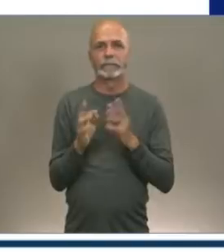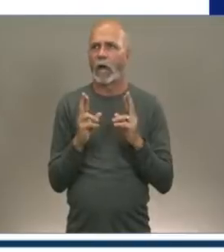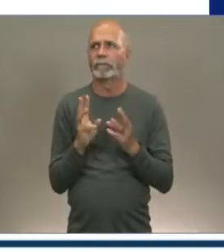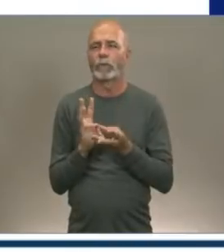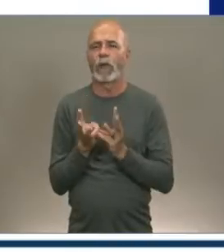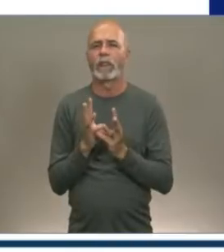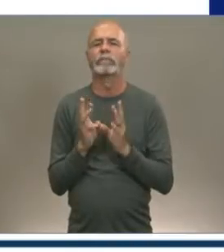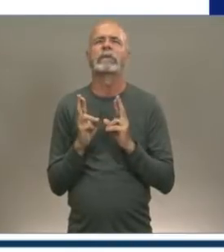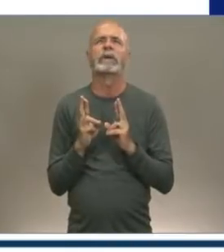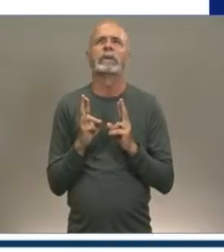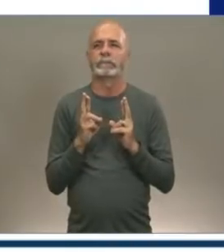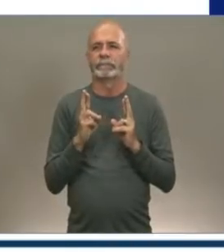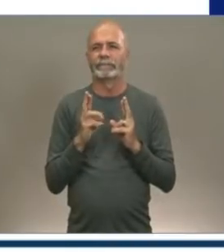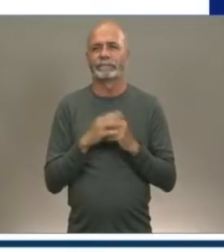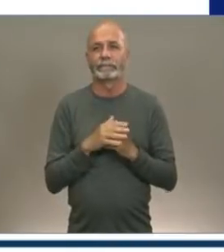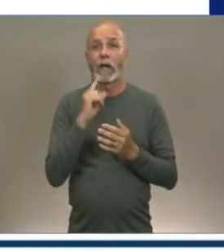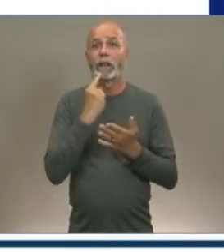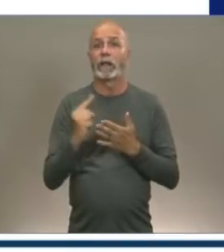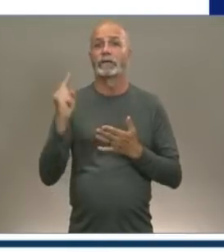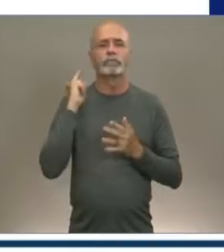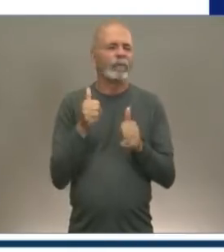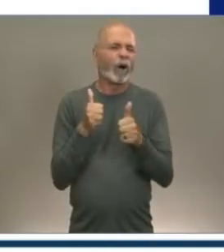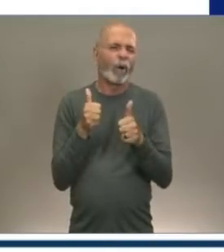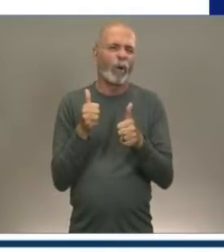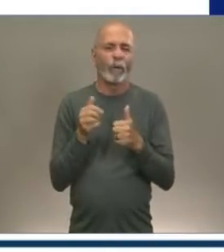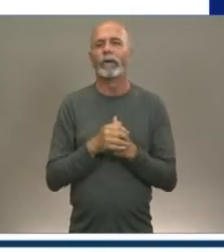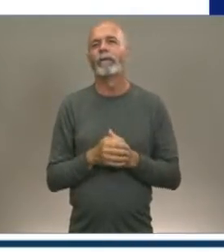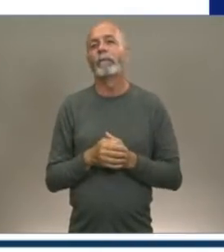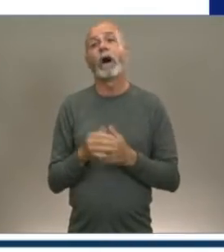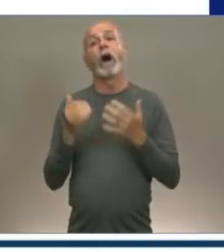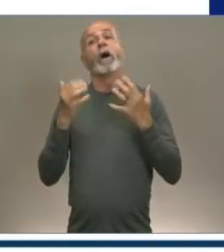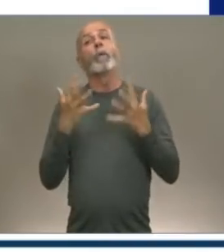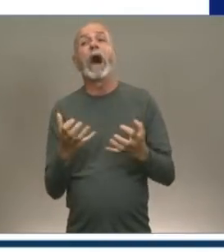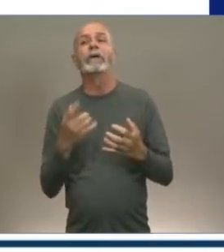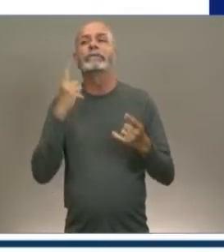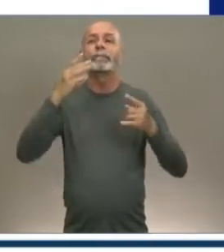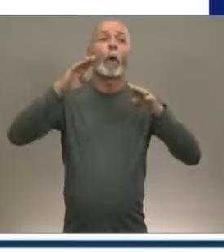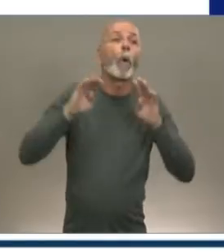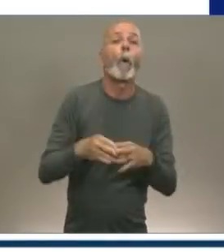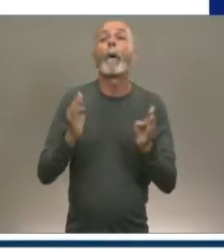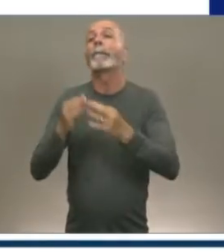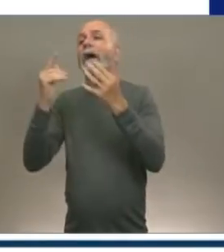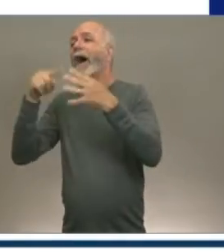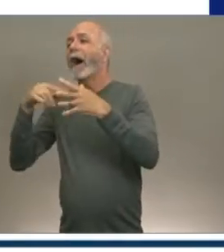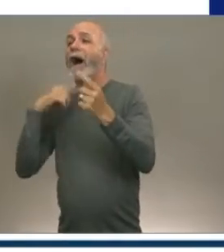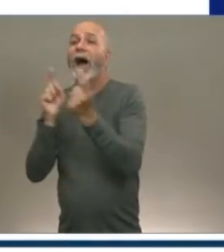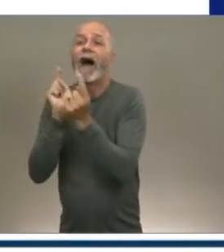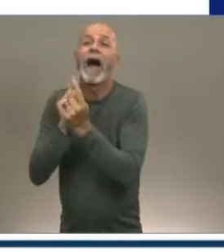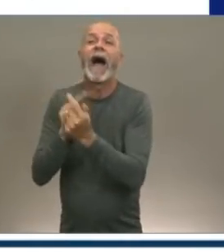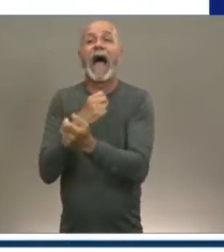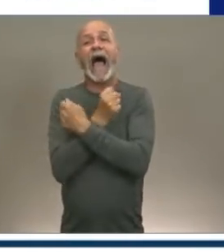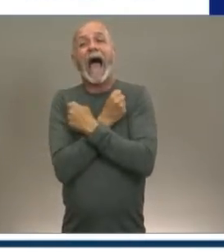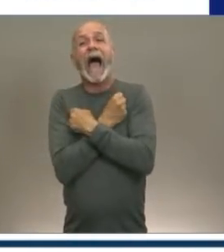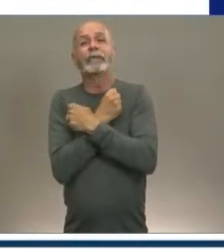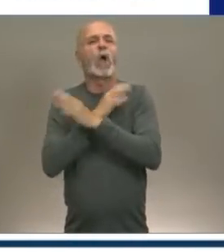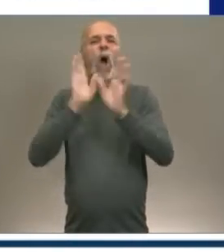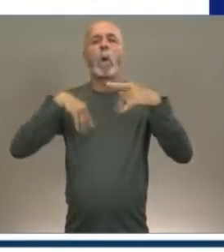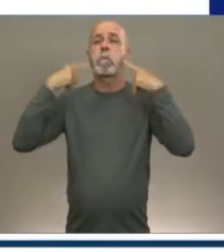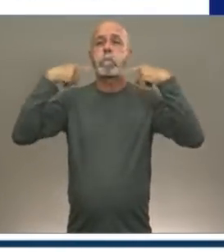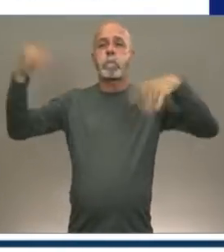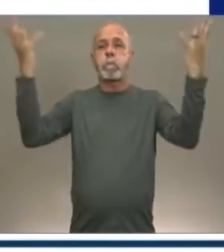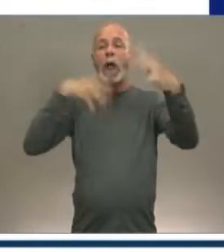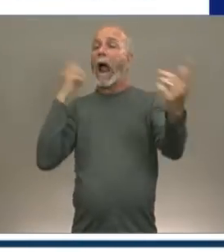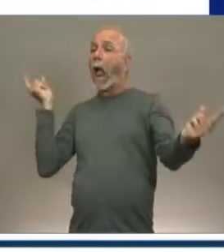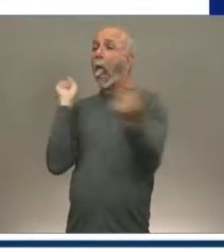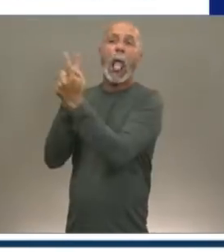2 weekends. This phase is about reopening and reuniting, but don't let your guard down. We are not completely through this.